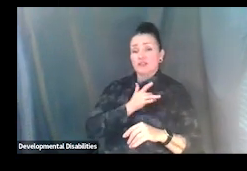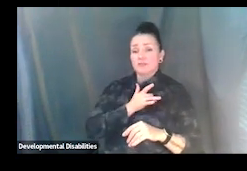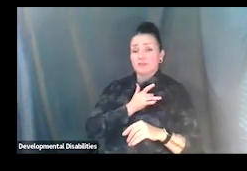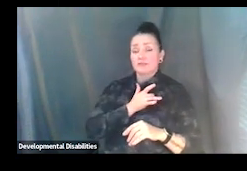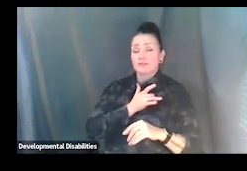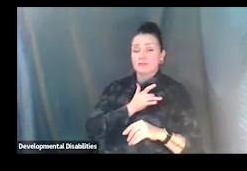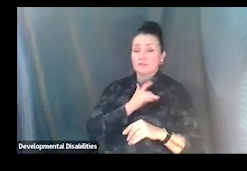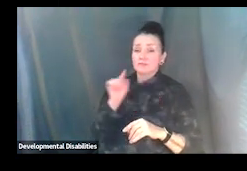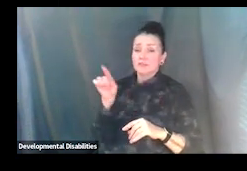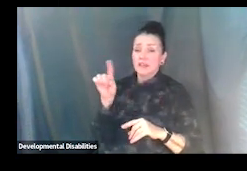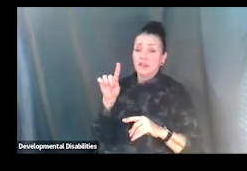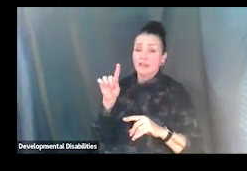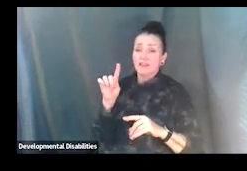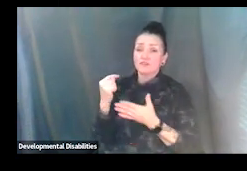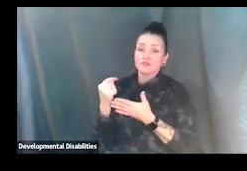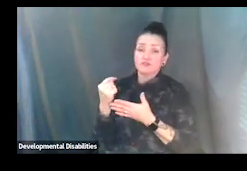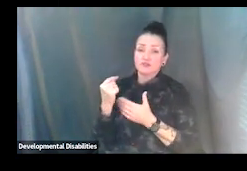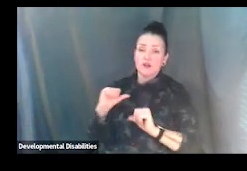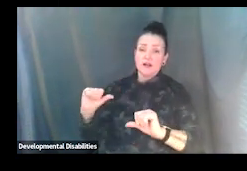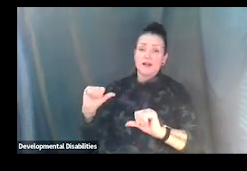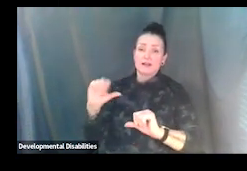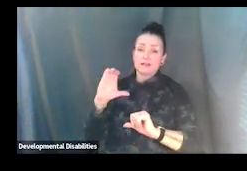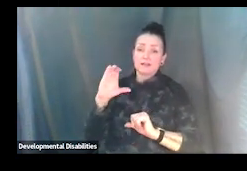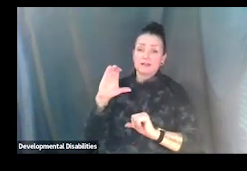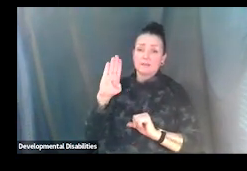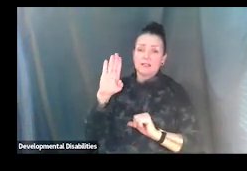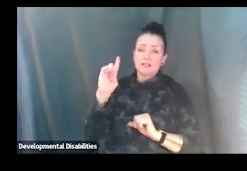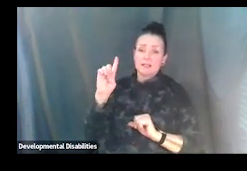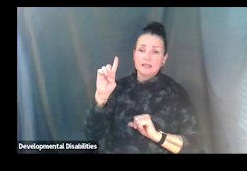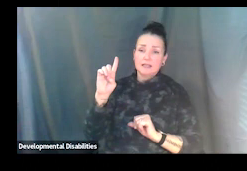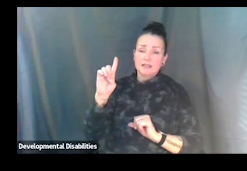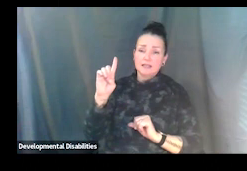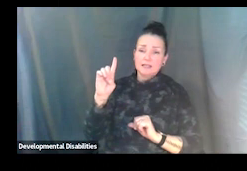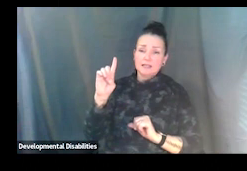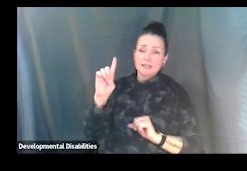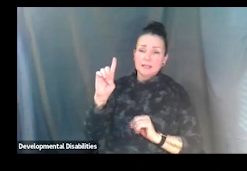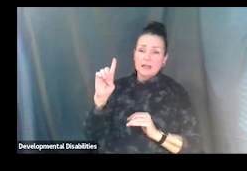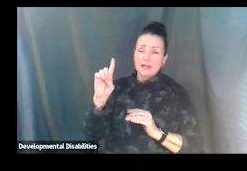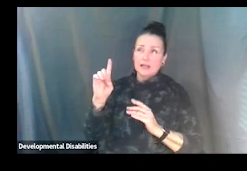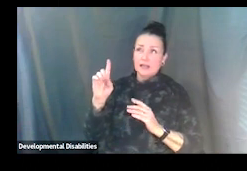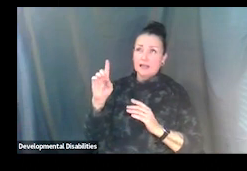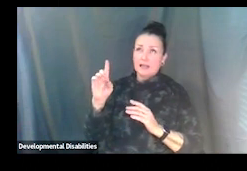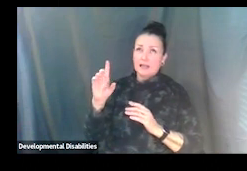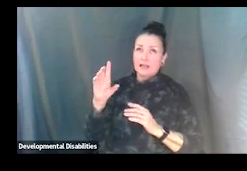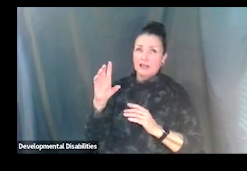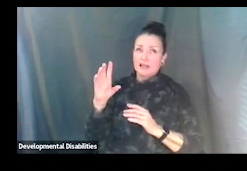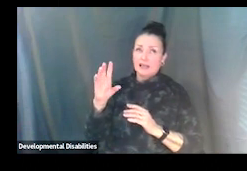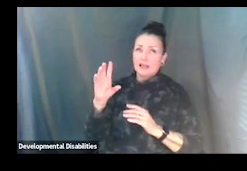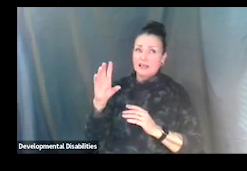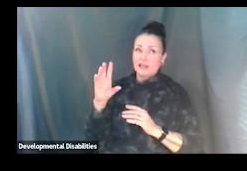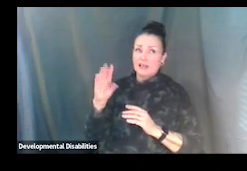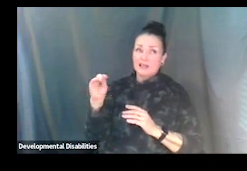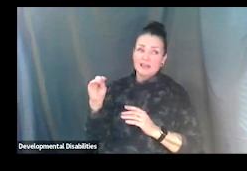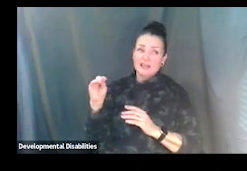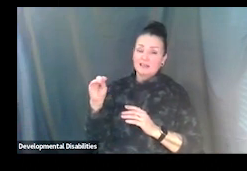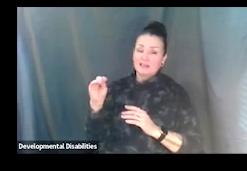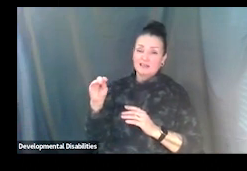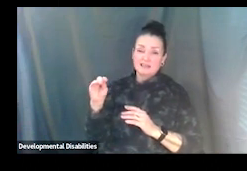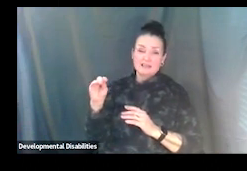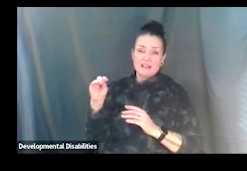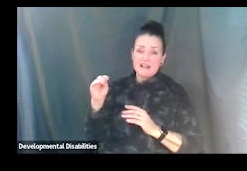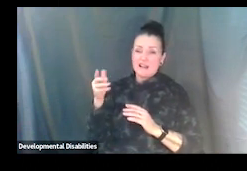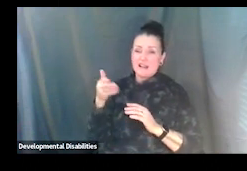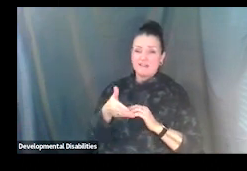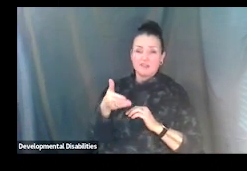think after a month or two, only 1 or 2 have continued to take it. So I think if it was really effective, people would continue to take it. My experience has been that people have